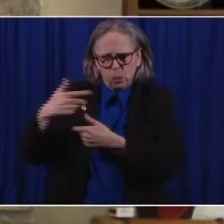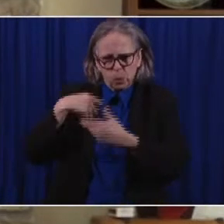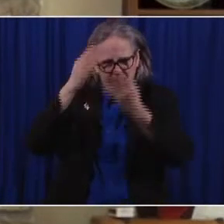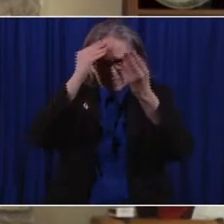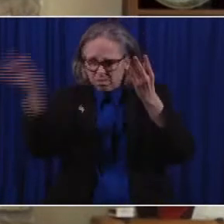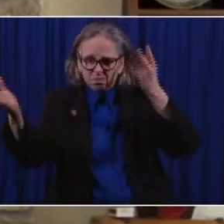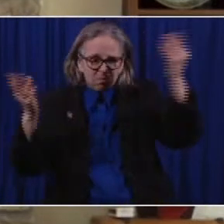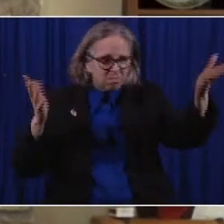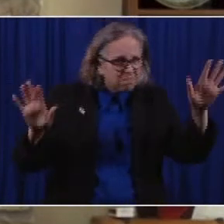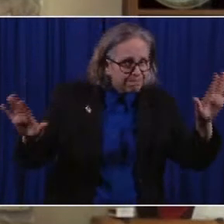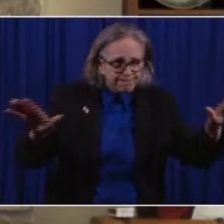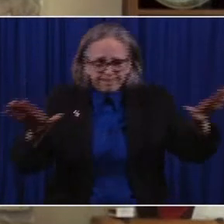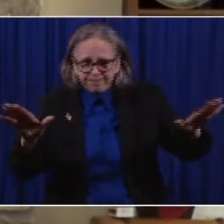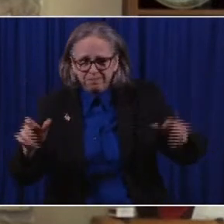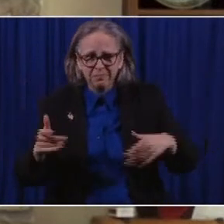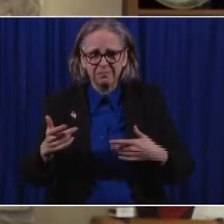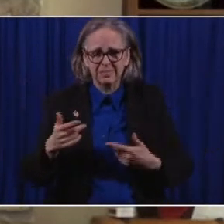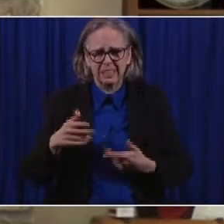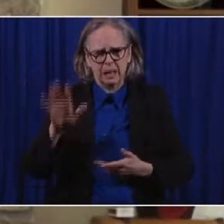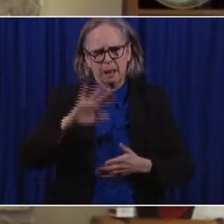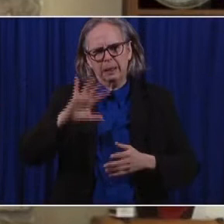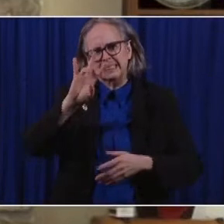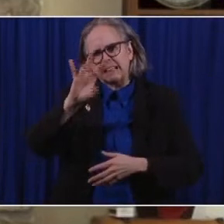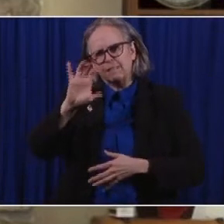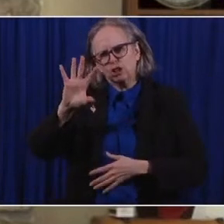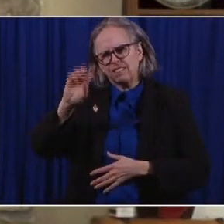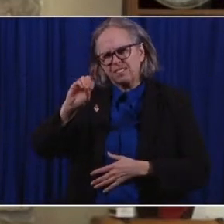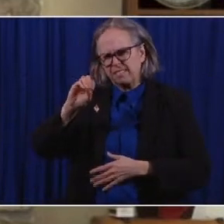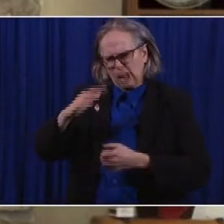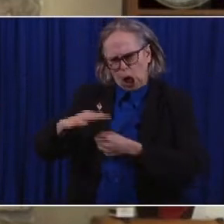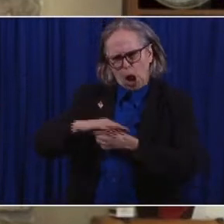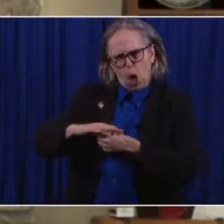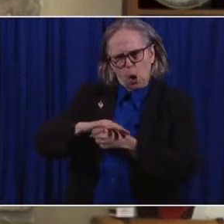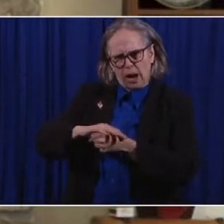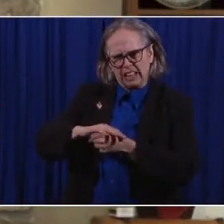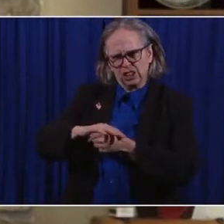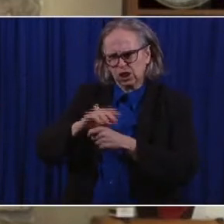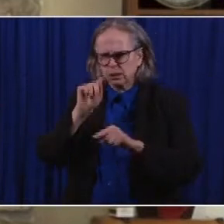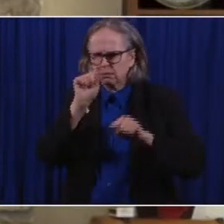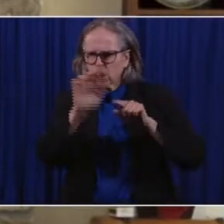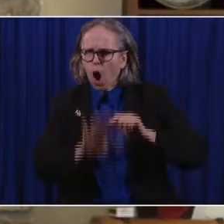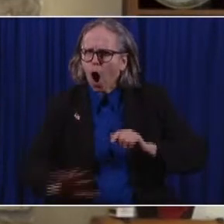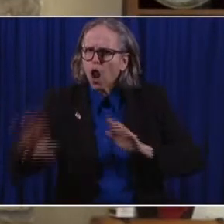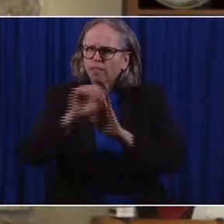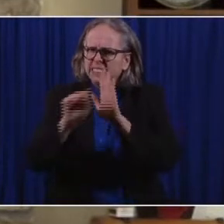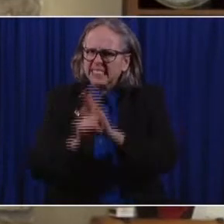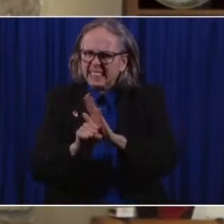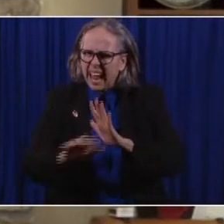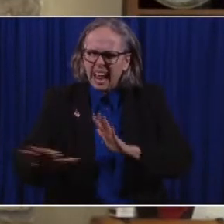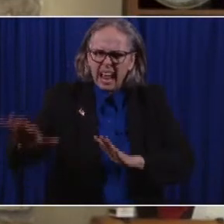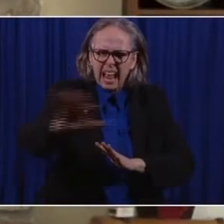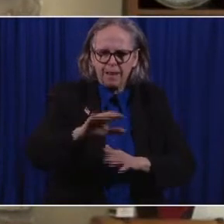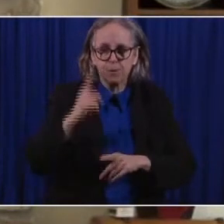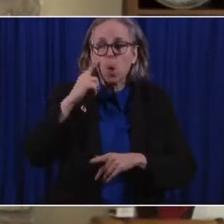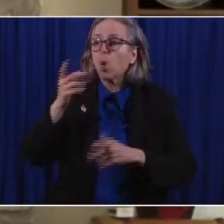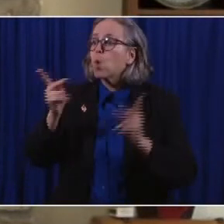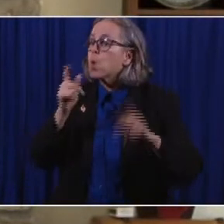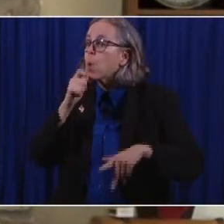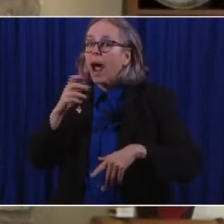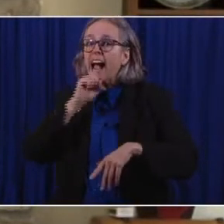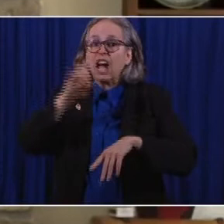locations. So if you are 80 years of age or older, beginning Tuesday, Wednesday, and